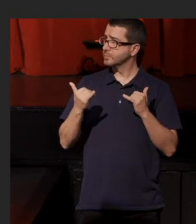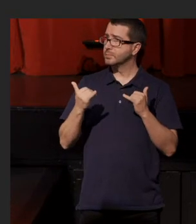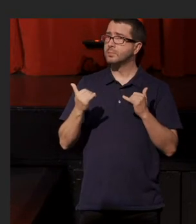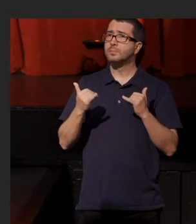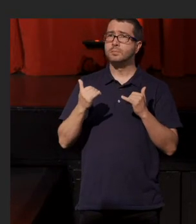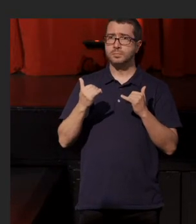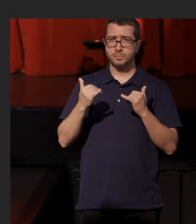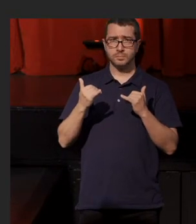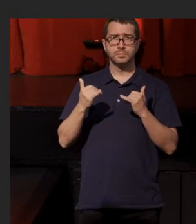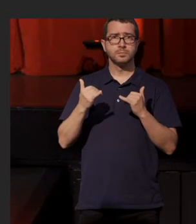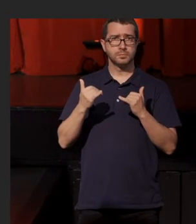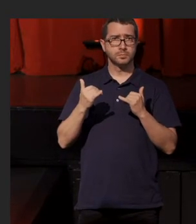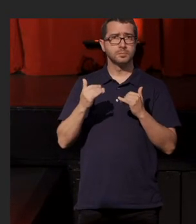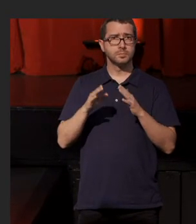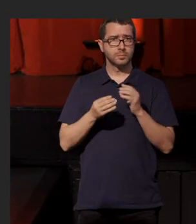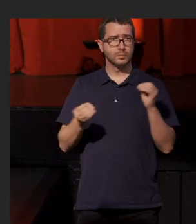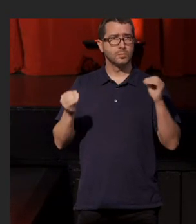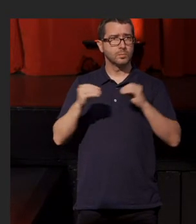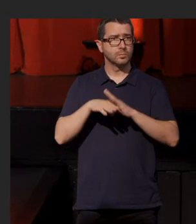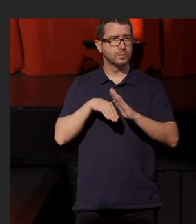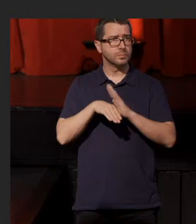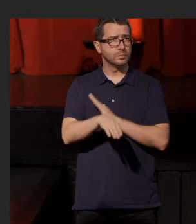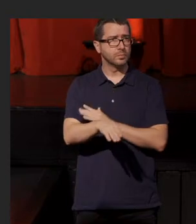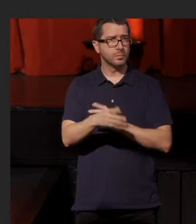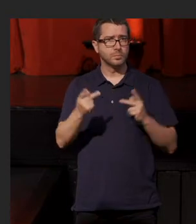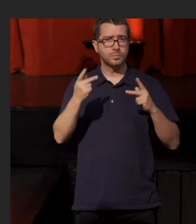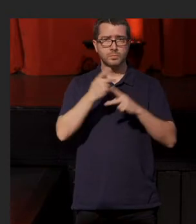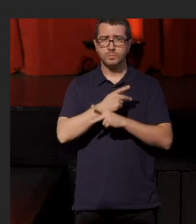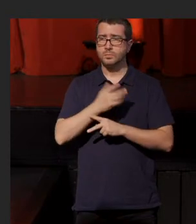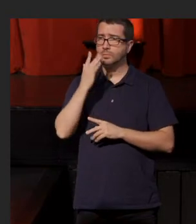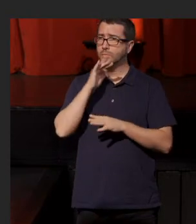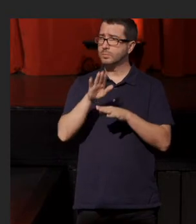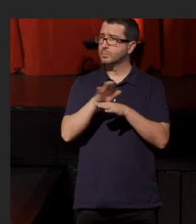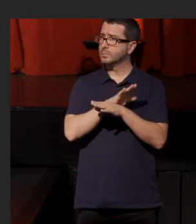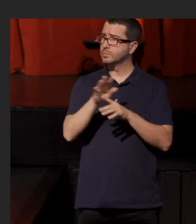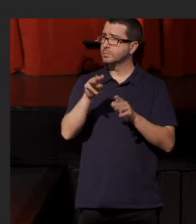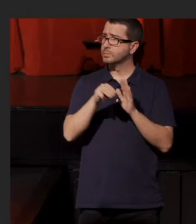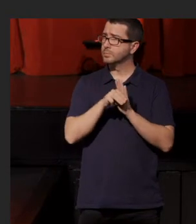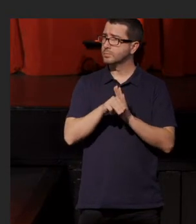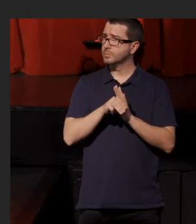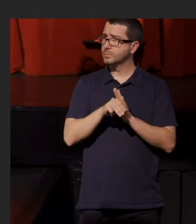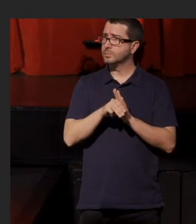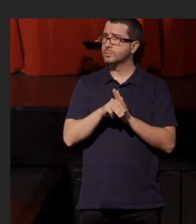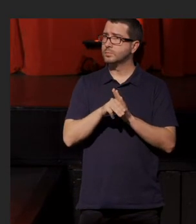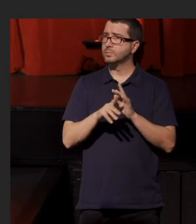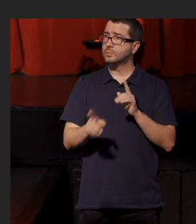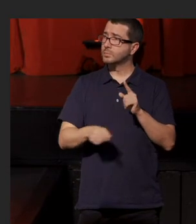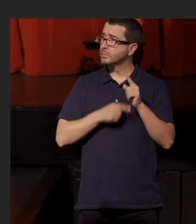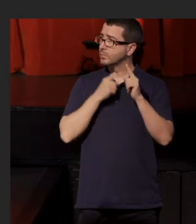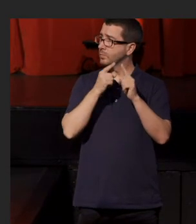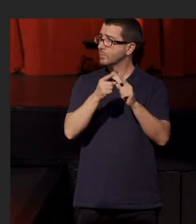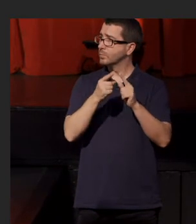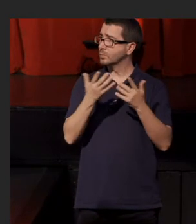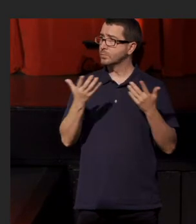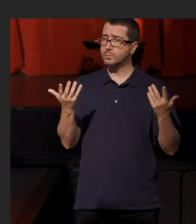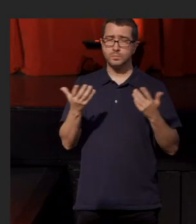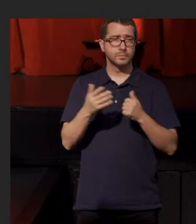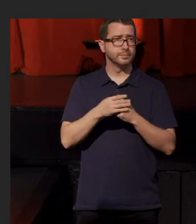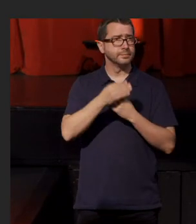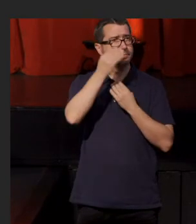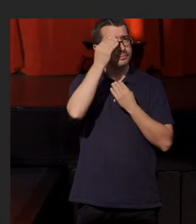this. Because if you go back to that principal business model, the overarching imperative, it's to push forward content